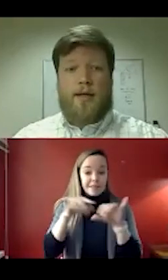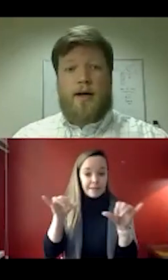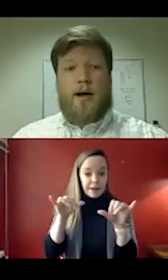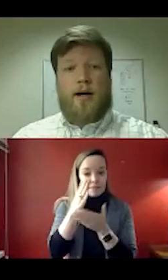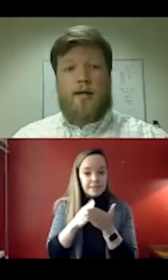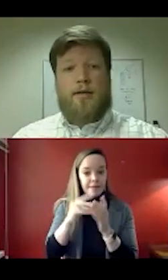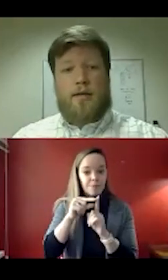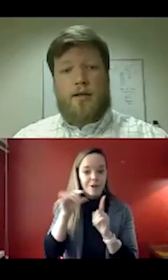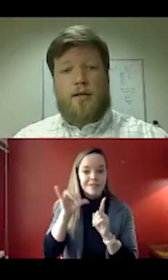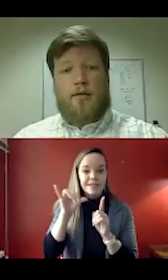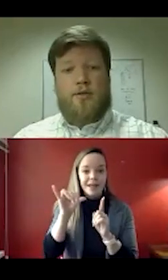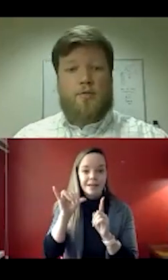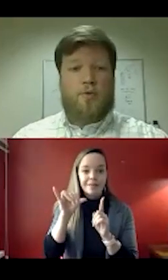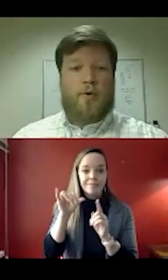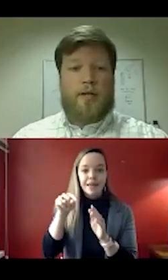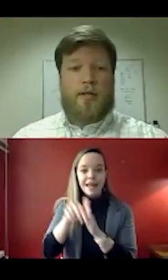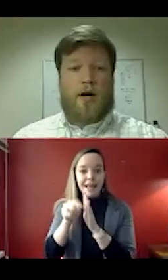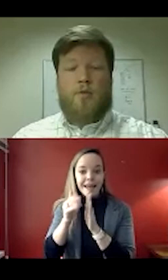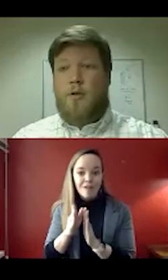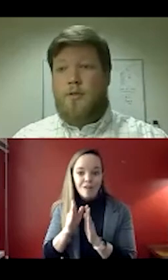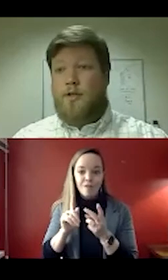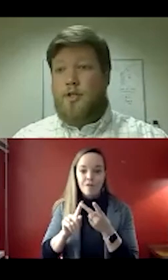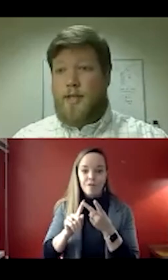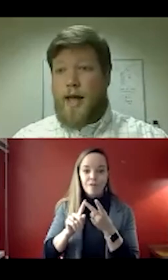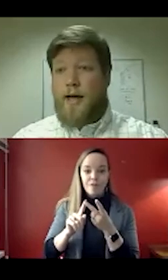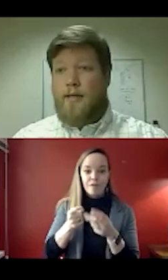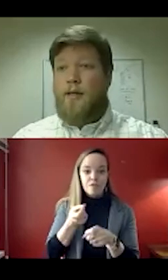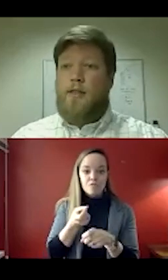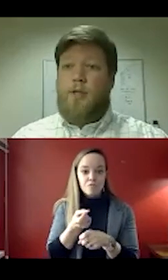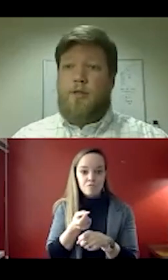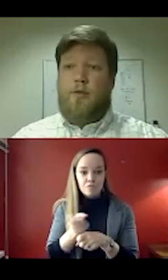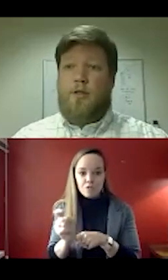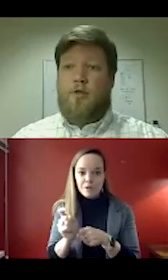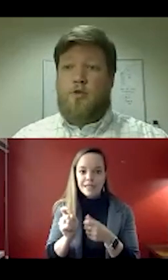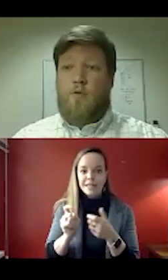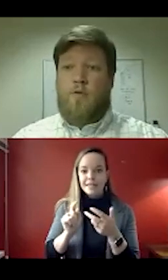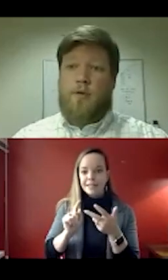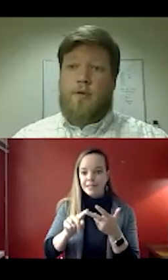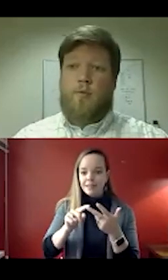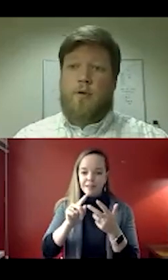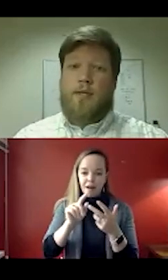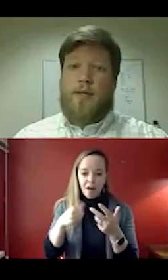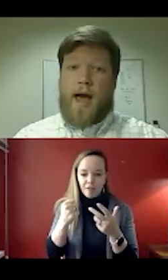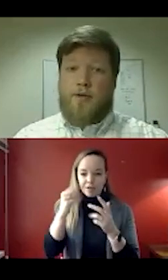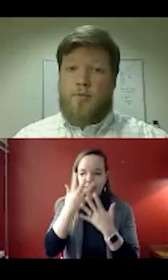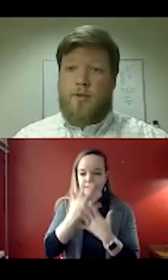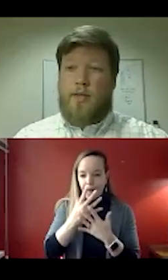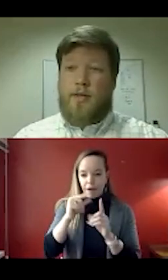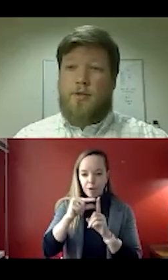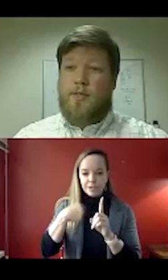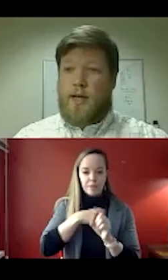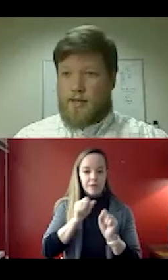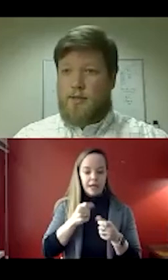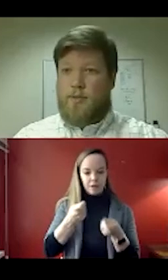like killers, ruined, other words that are just sad that we can use to control for whether a word is actually